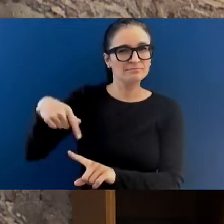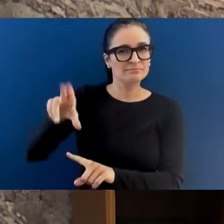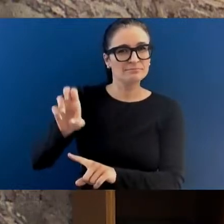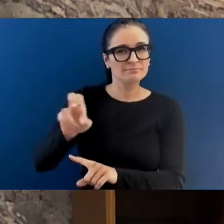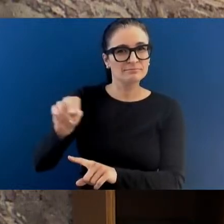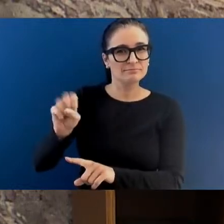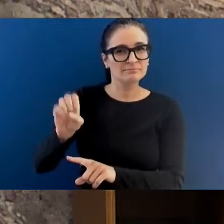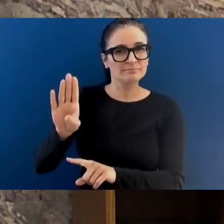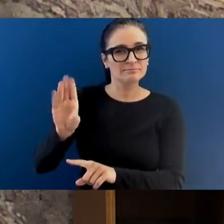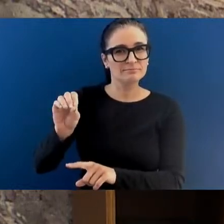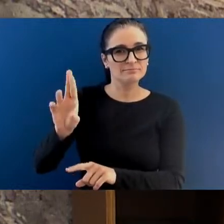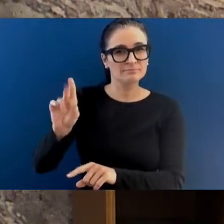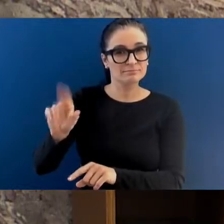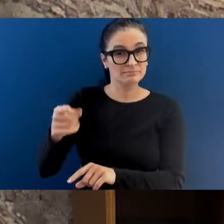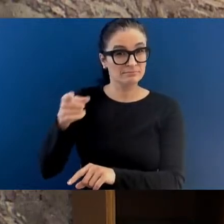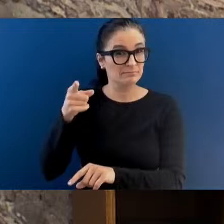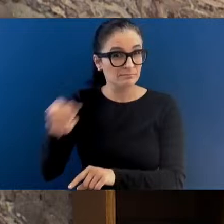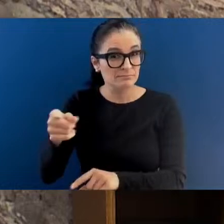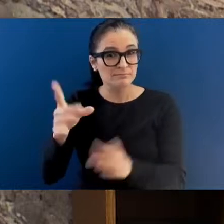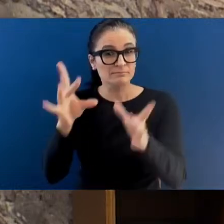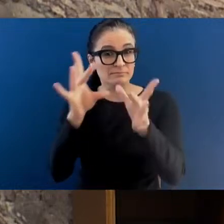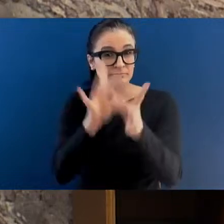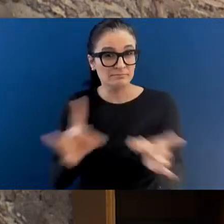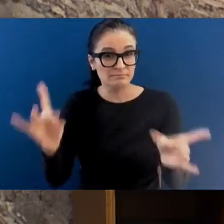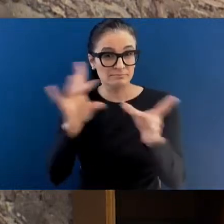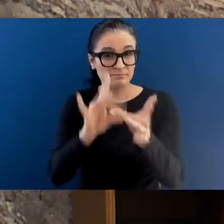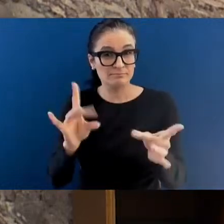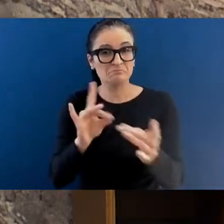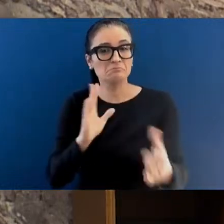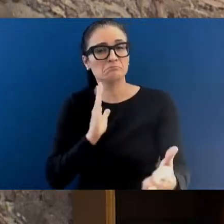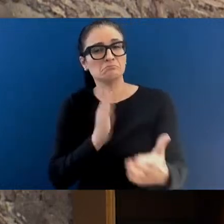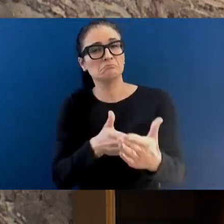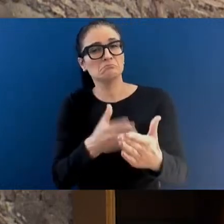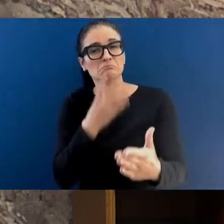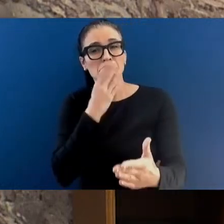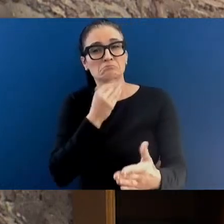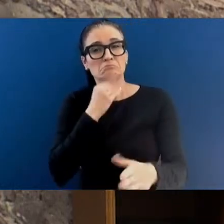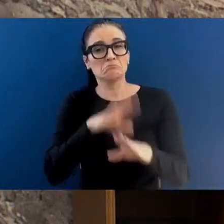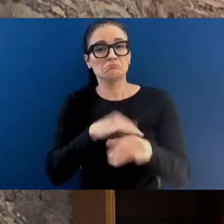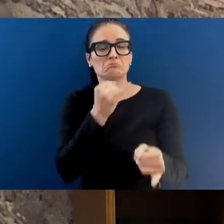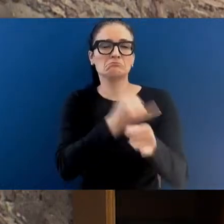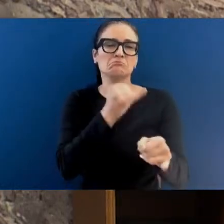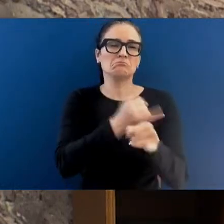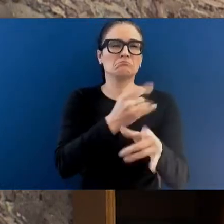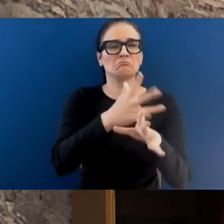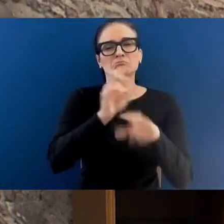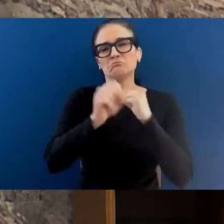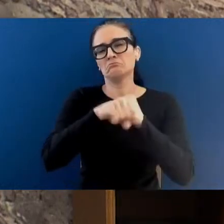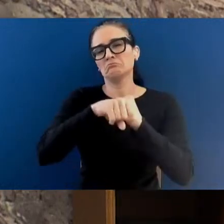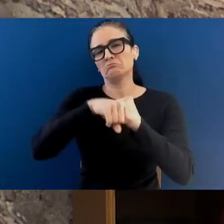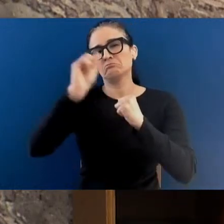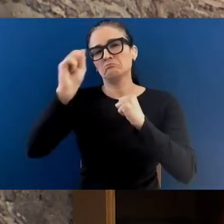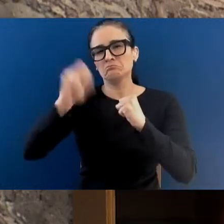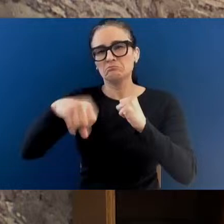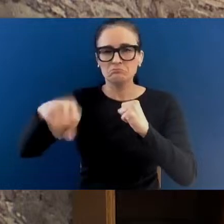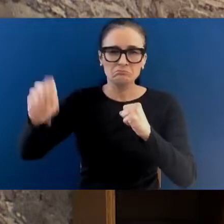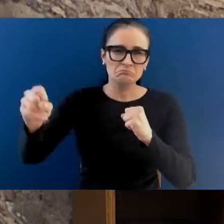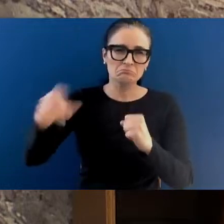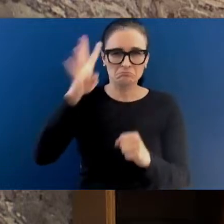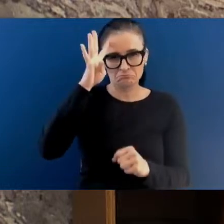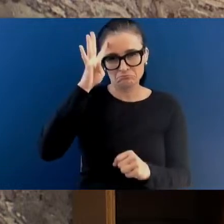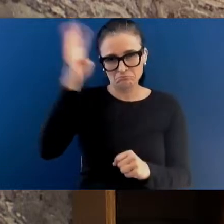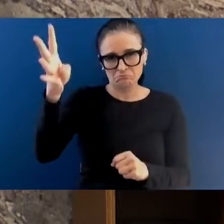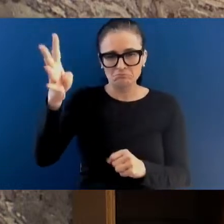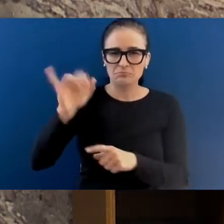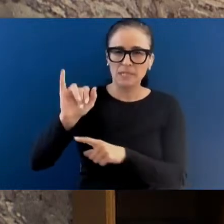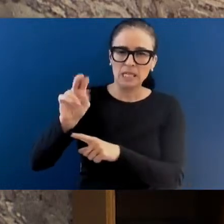Will the Premier condemn those comments and demand that that member apologize to the Jewish community, and